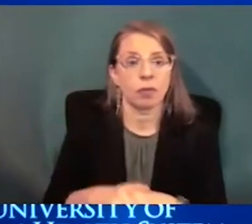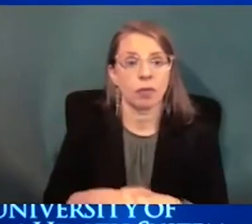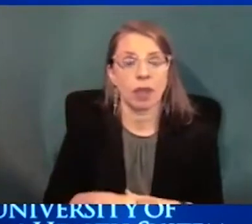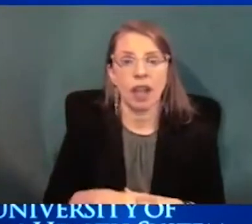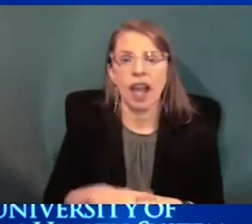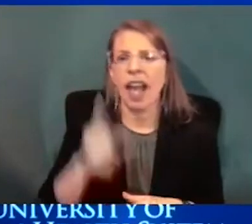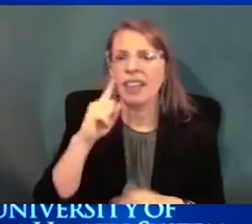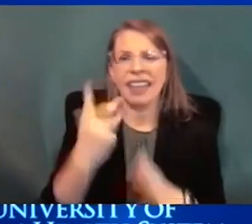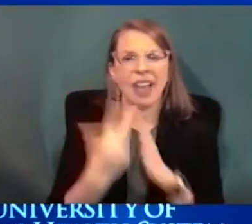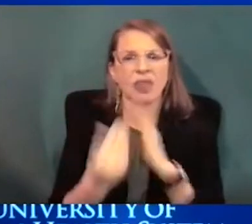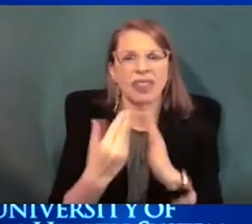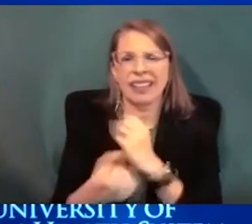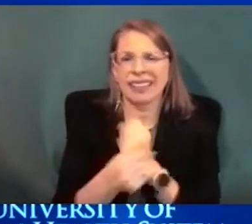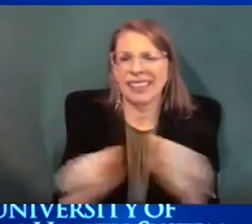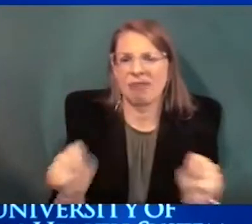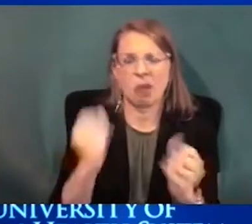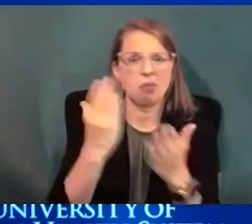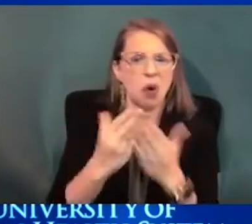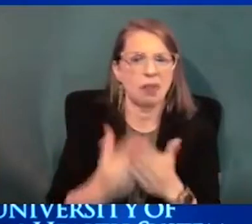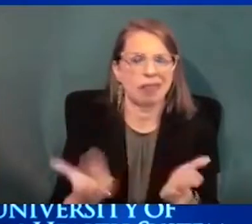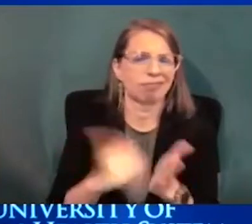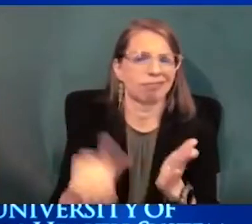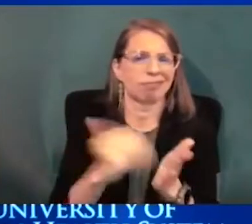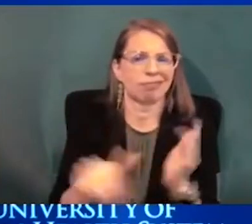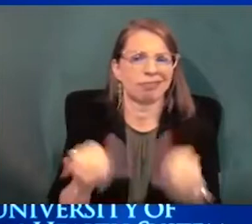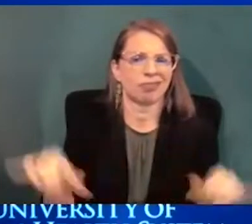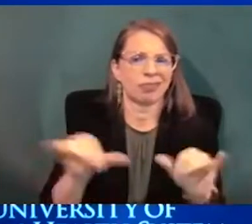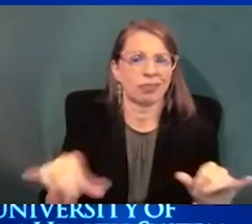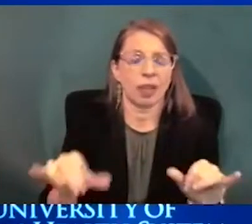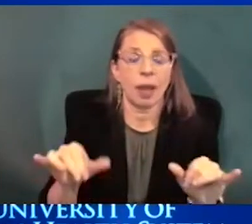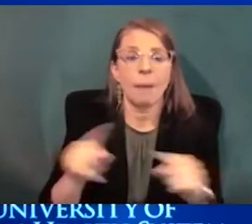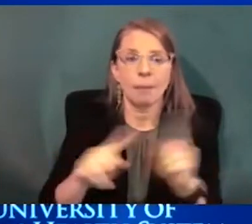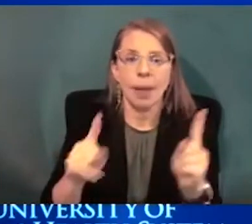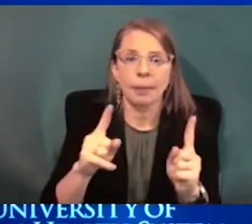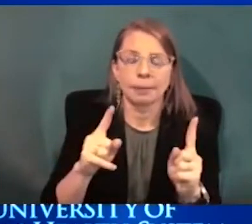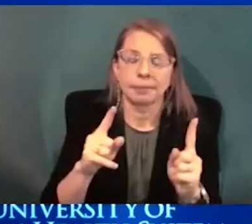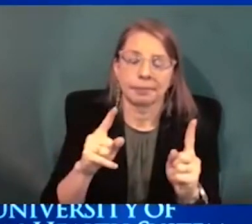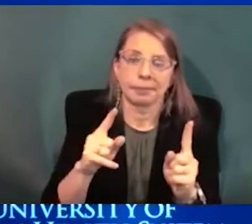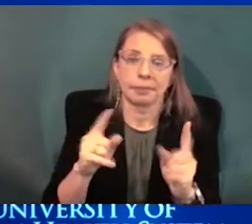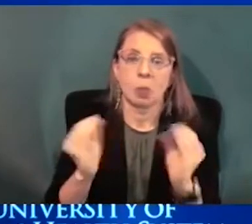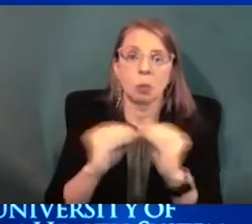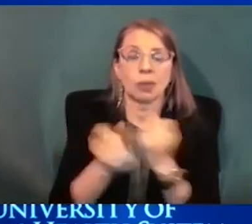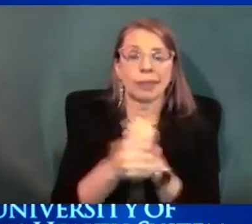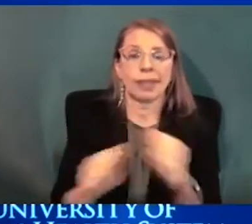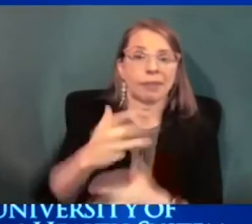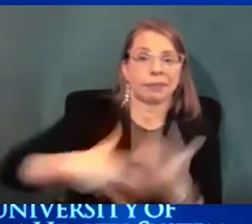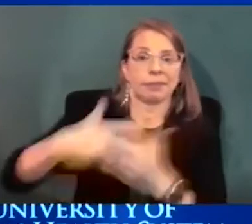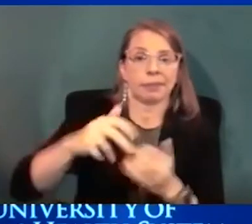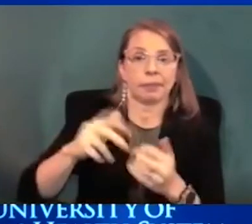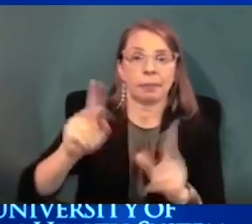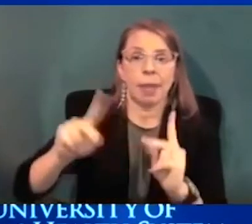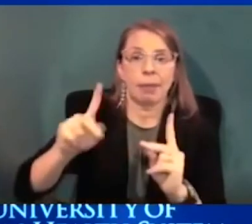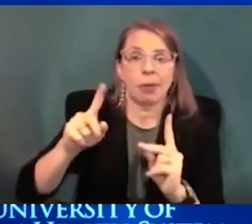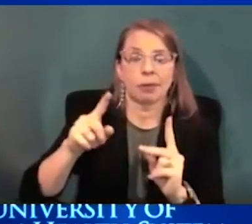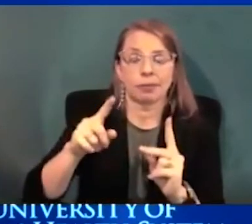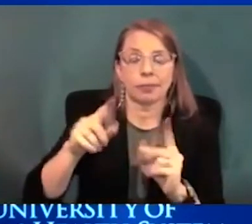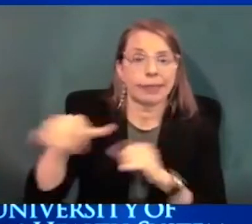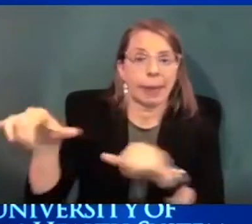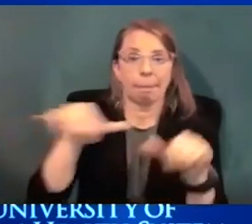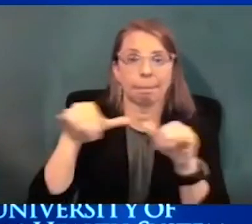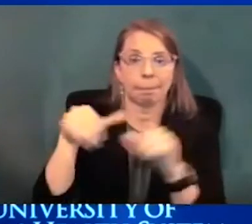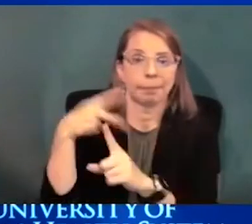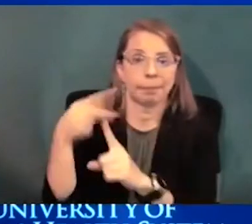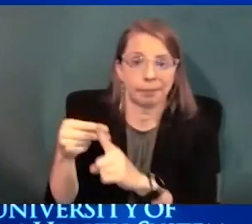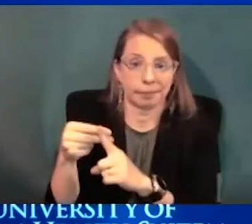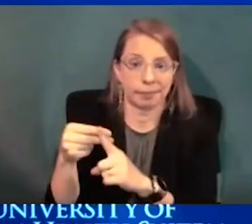over again, and though I would say you're always safer to be with people who are vaccinated, there is no question about that. But I think